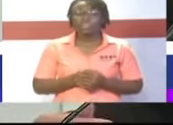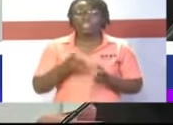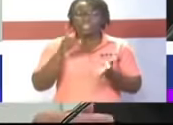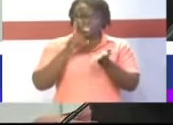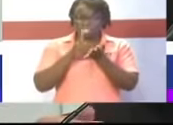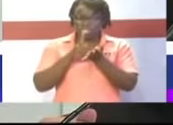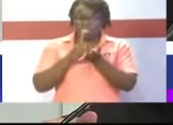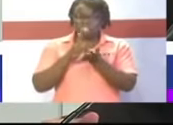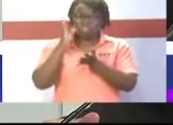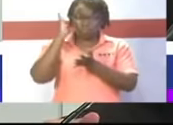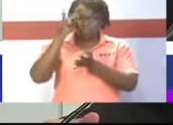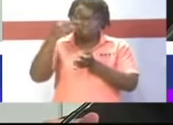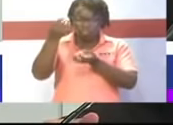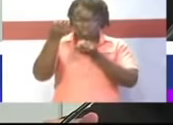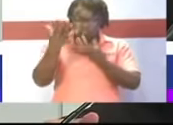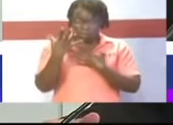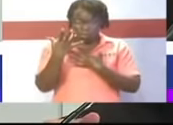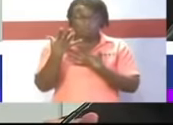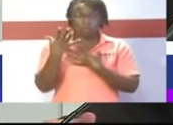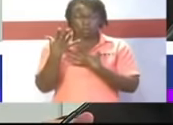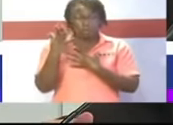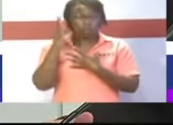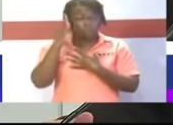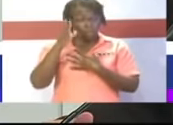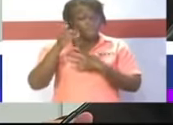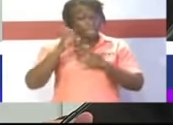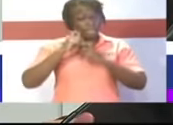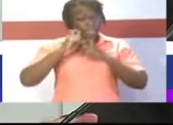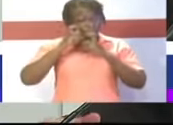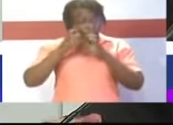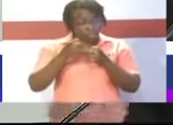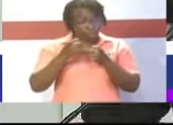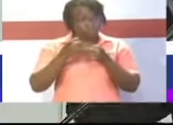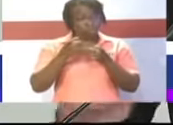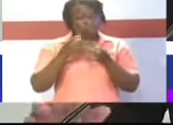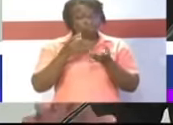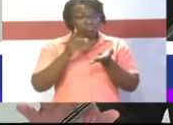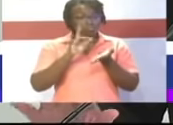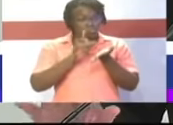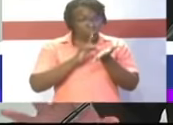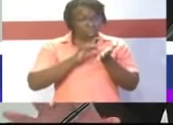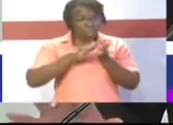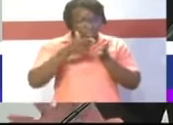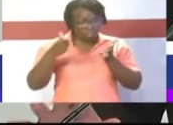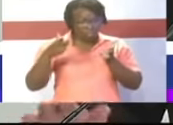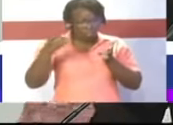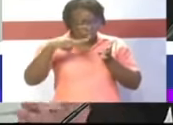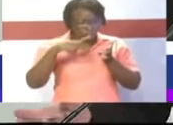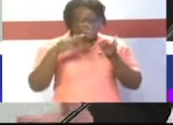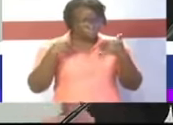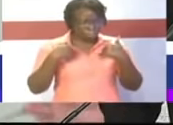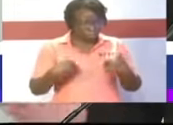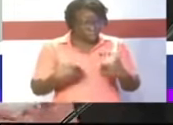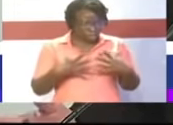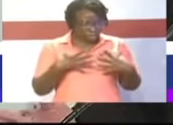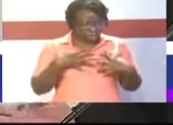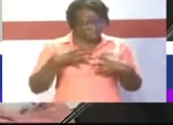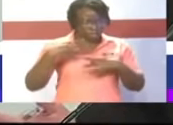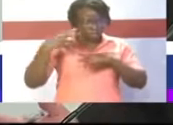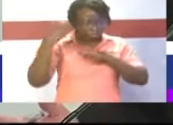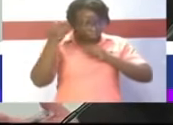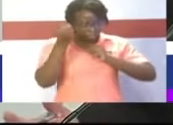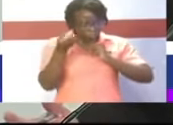doctors will tell us, okay, we've given you a course, you are recovering your immunity. Good, let's give you a vaccine at that point in time so your immunity can rise